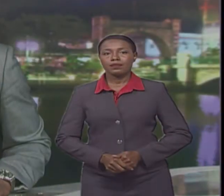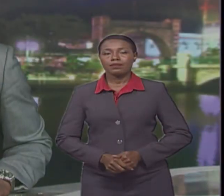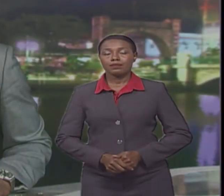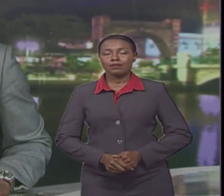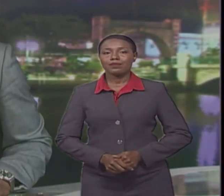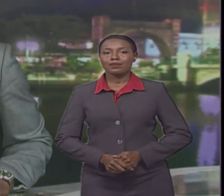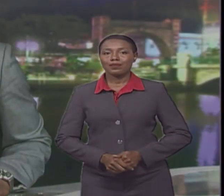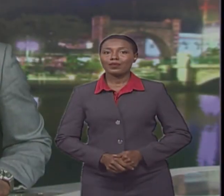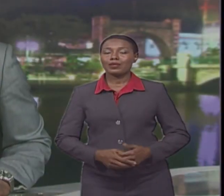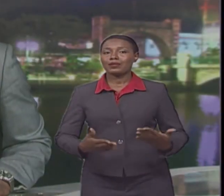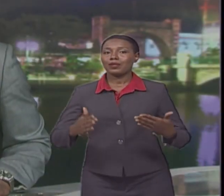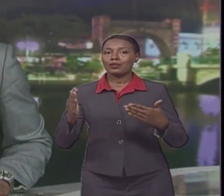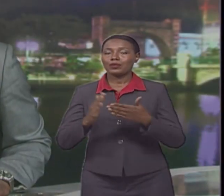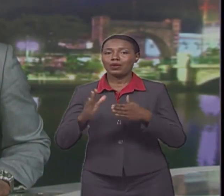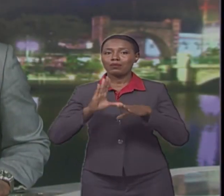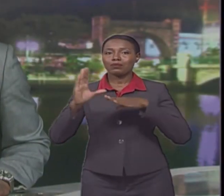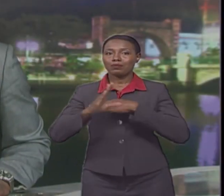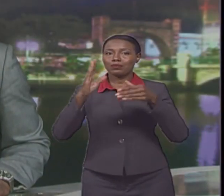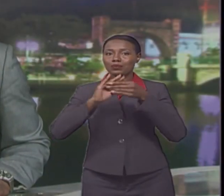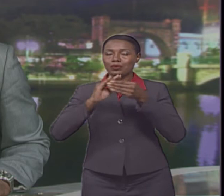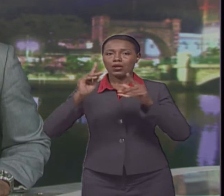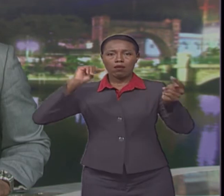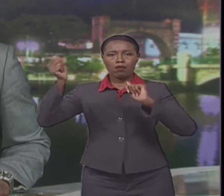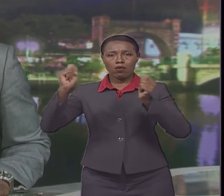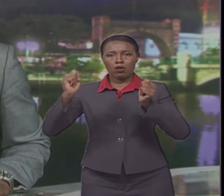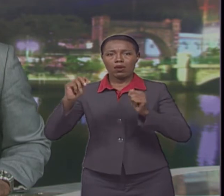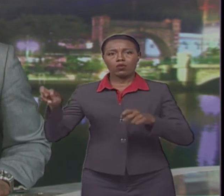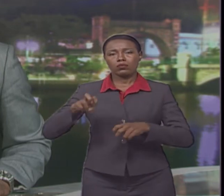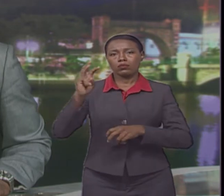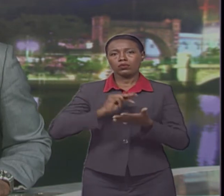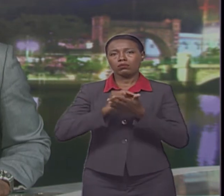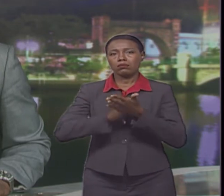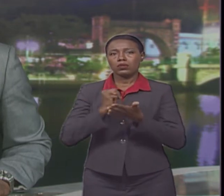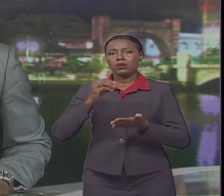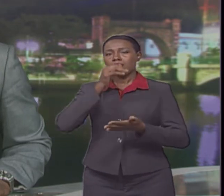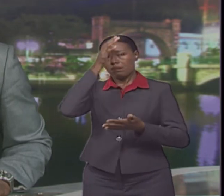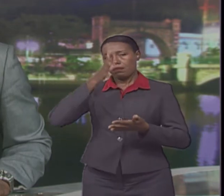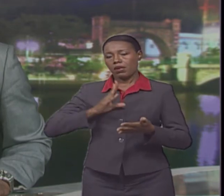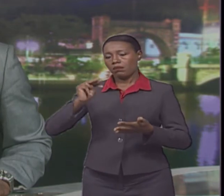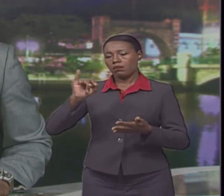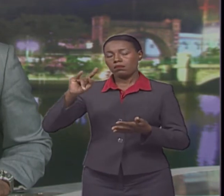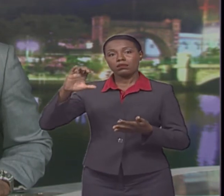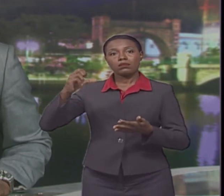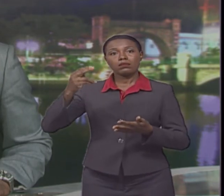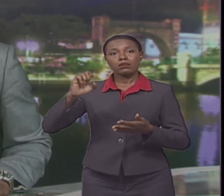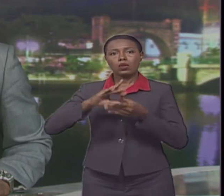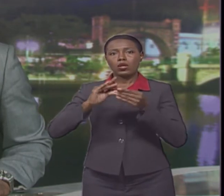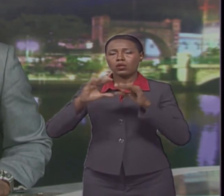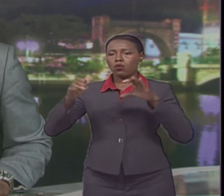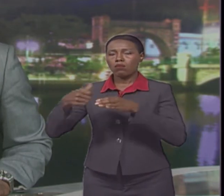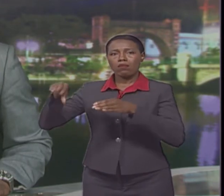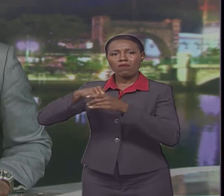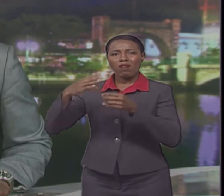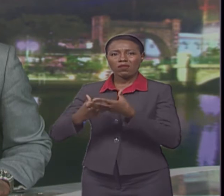Welcome back. Topping regional news tonight, Trinidad and Tobago's Tourism Minister Randall Mitchell says stakeholder consultation is a priority for him as he